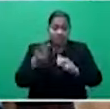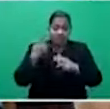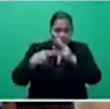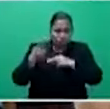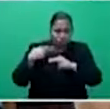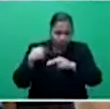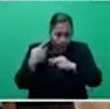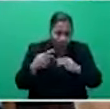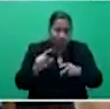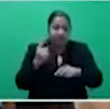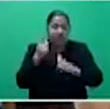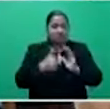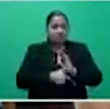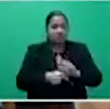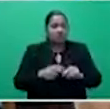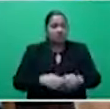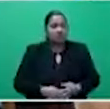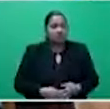to G20.